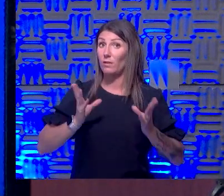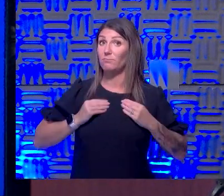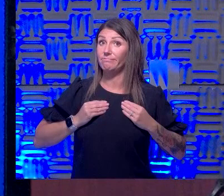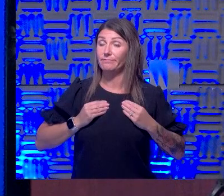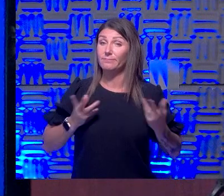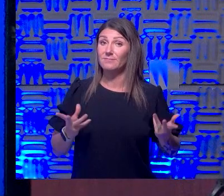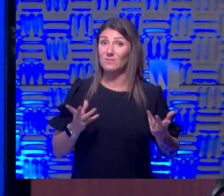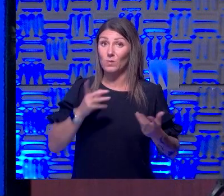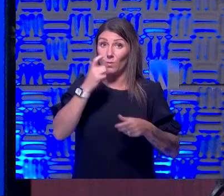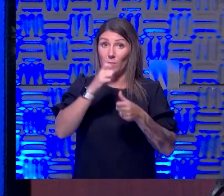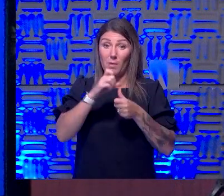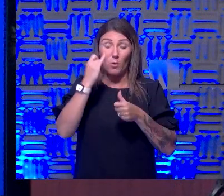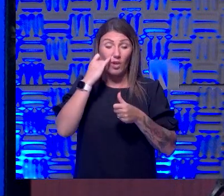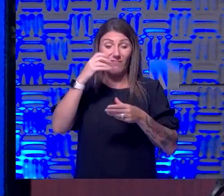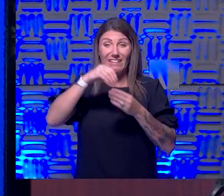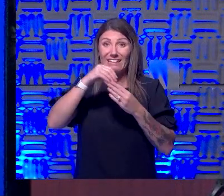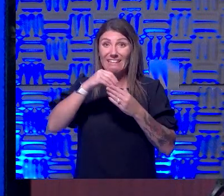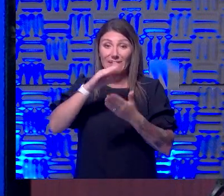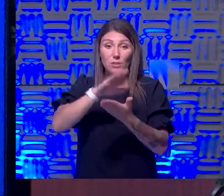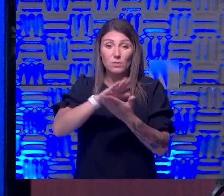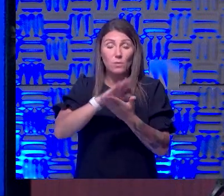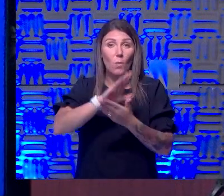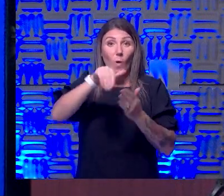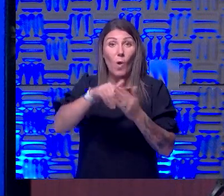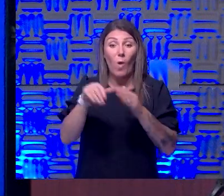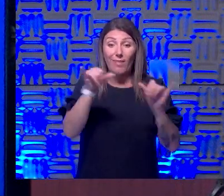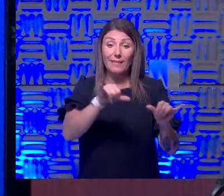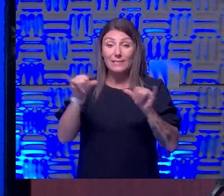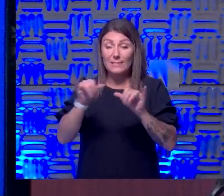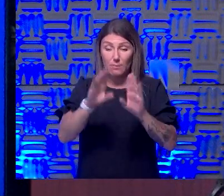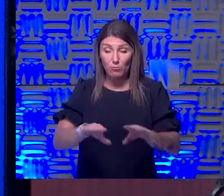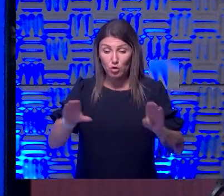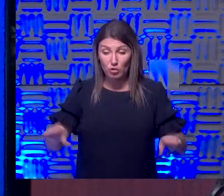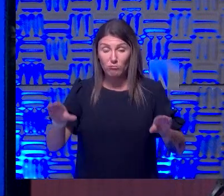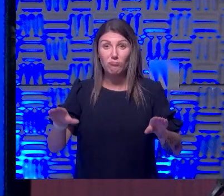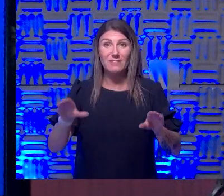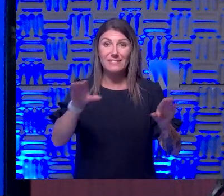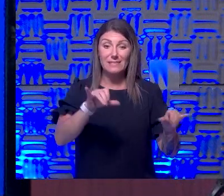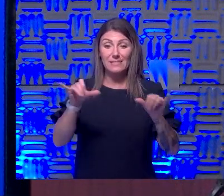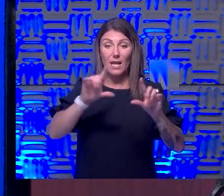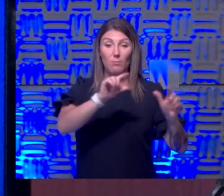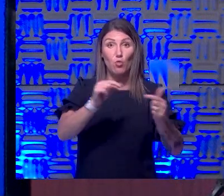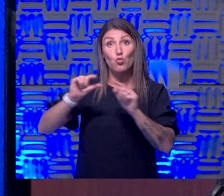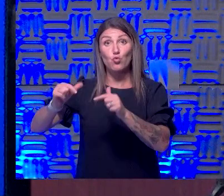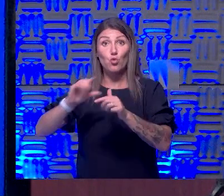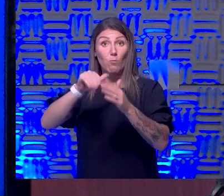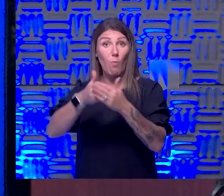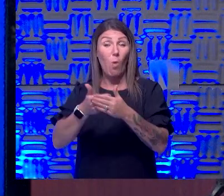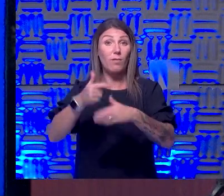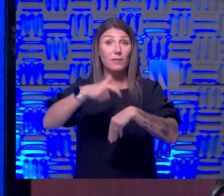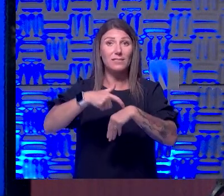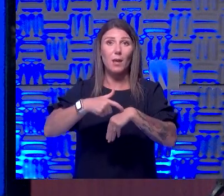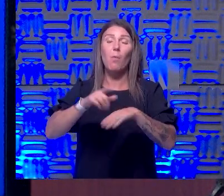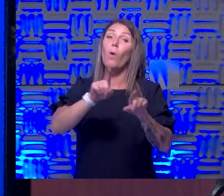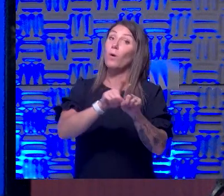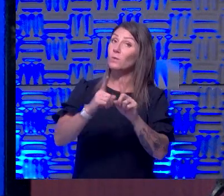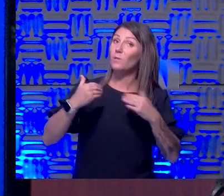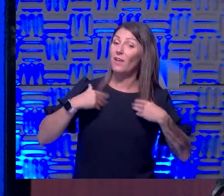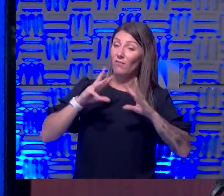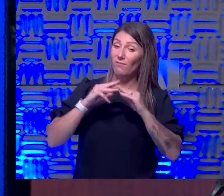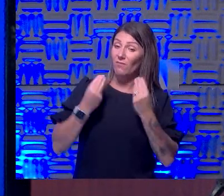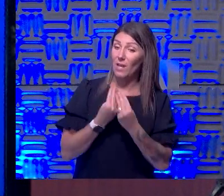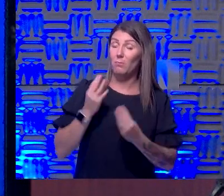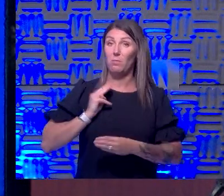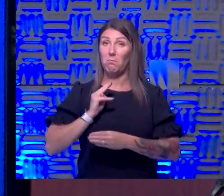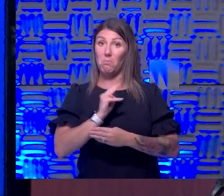school, even if you have all the same children in the same group all the time, they also have family members at home. So